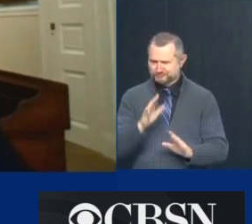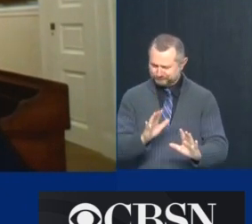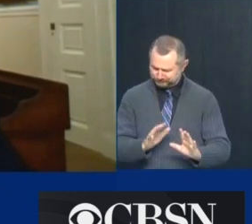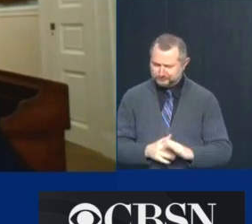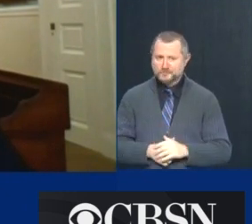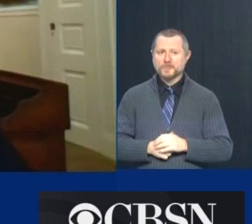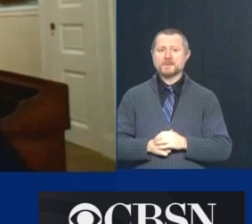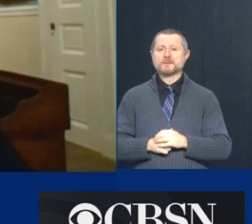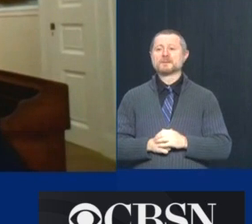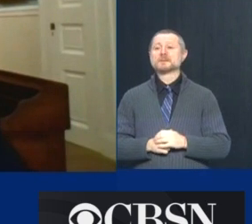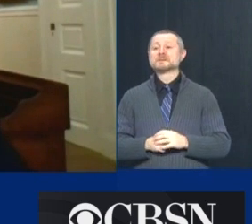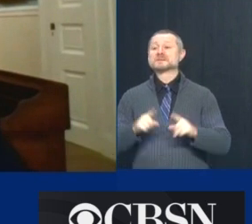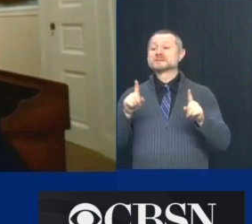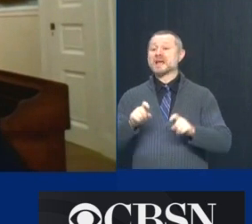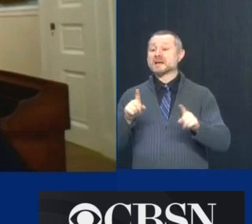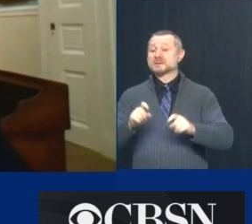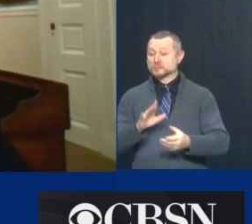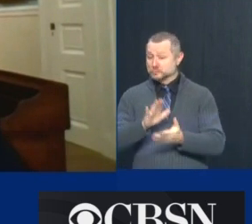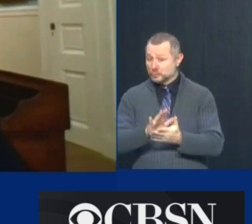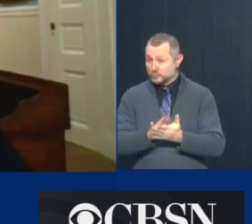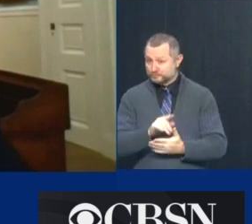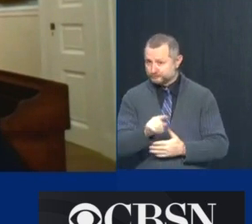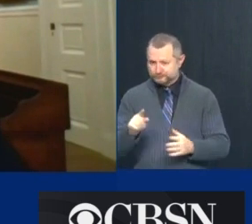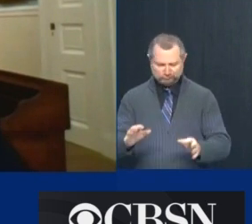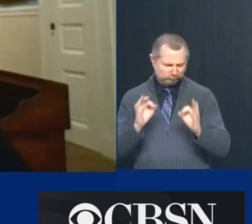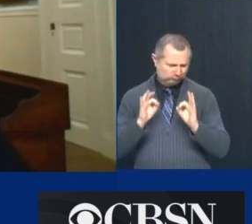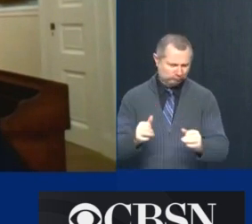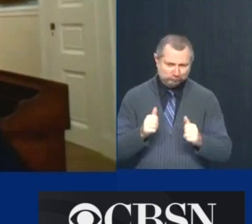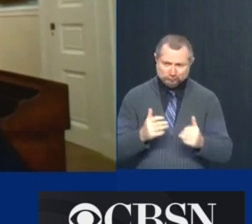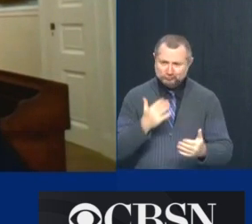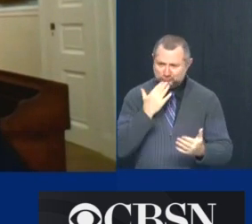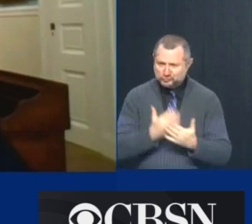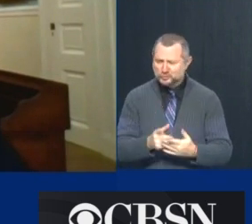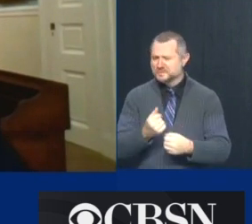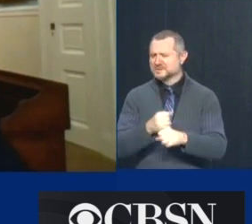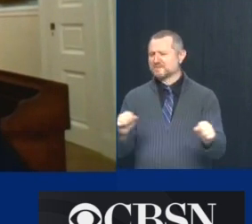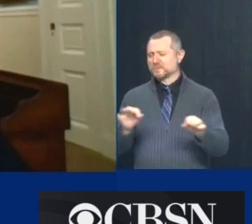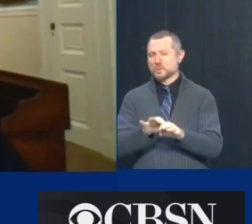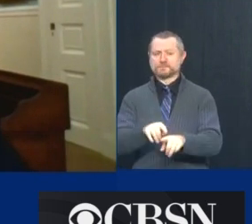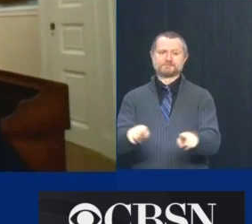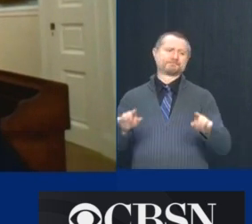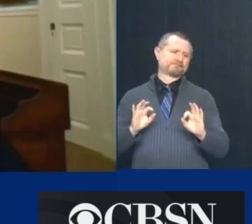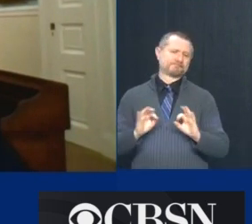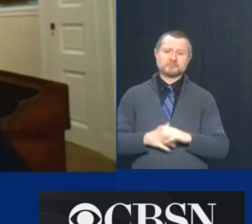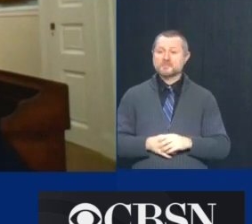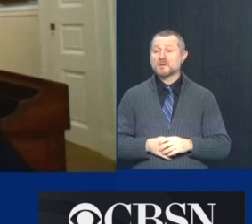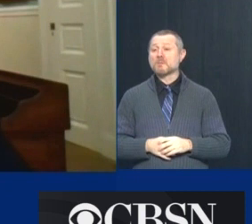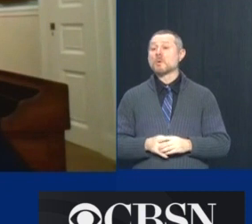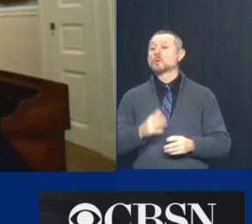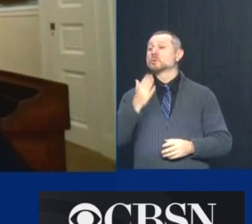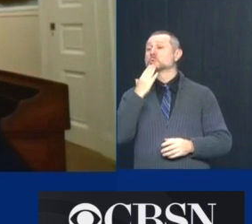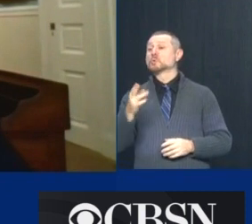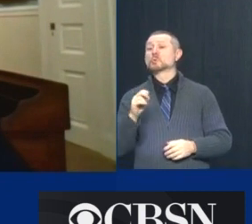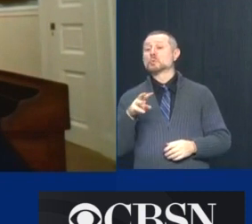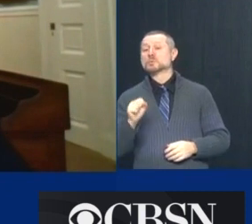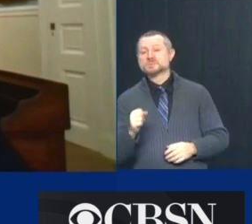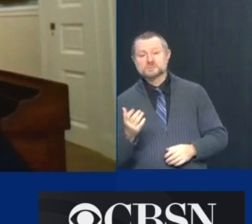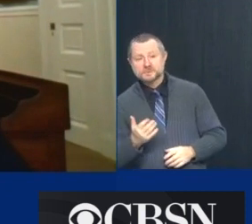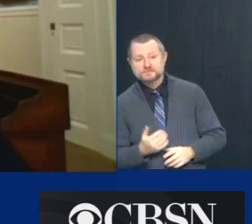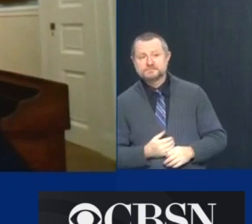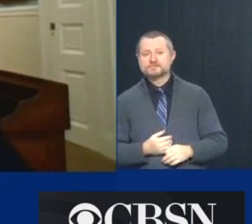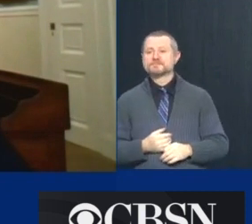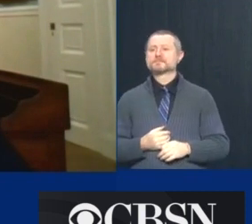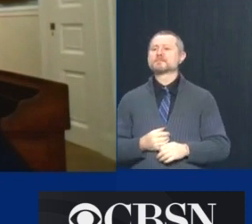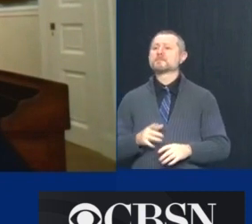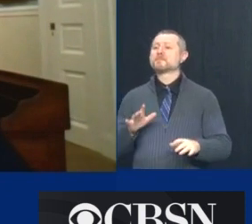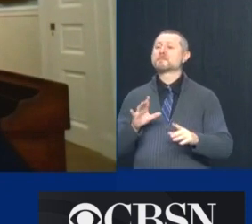your testing in the schools is great, so we know that they're safe. And it's that you want to talk about good news and silver linings. The fact that the